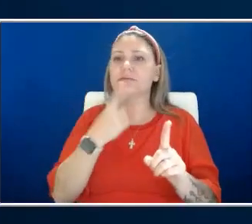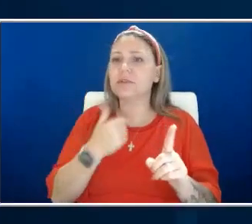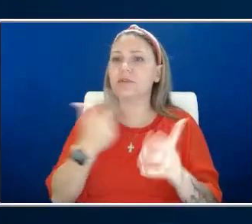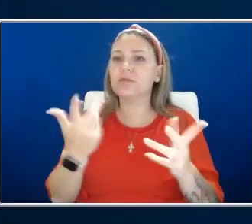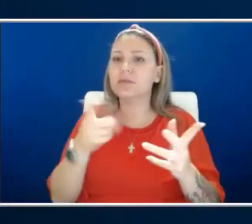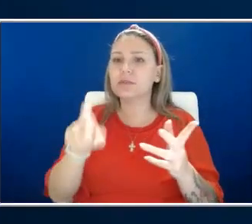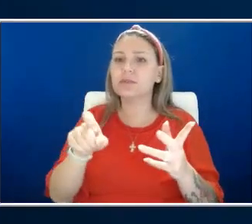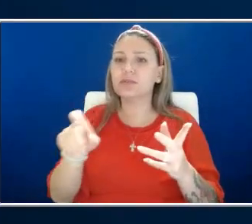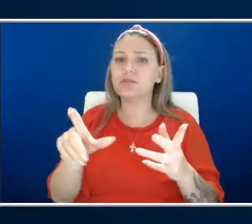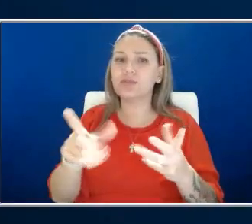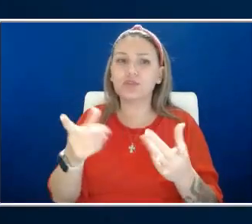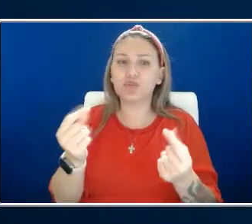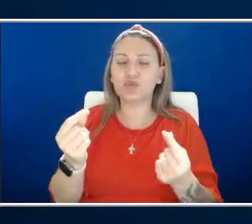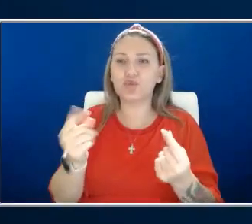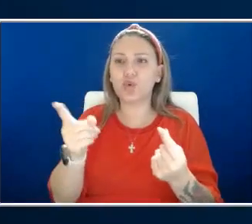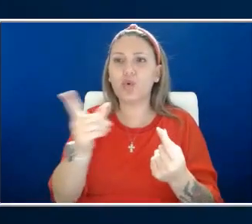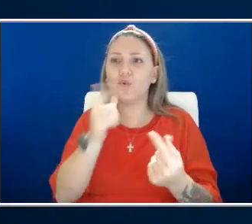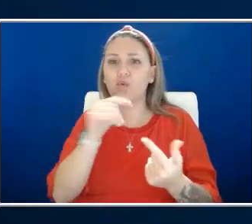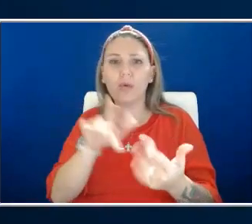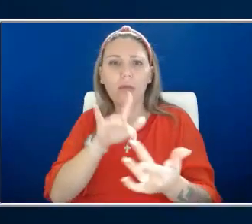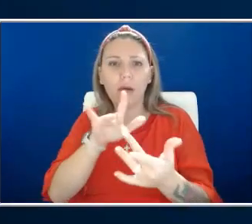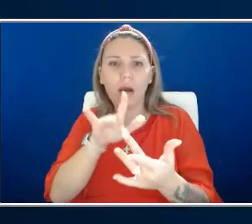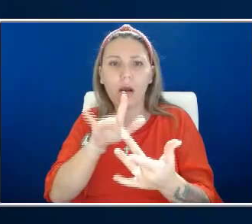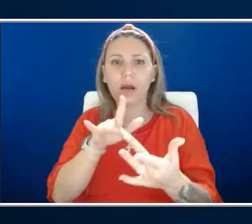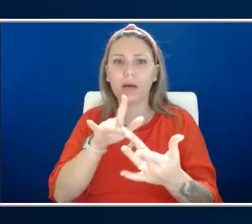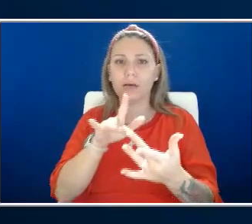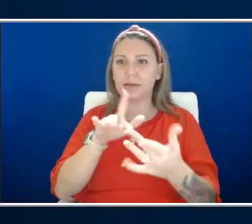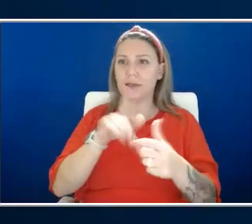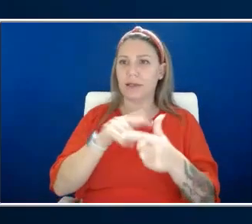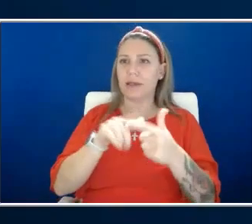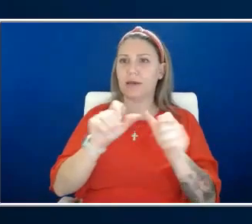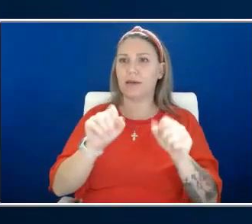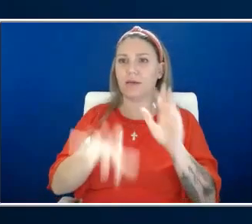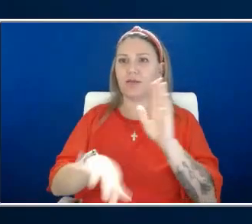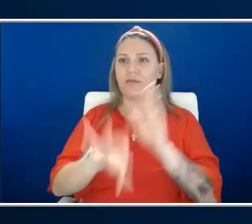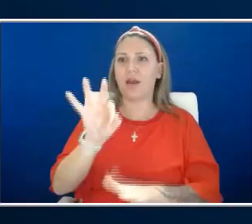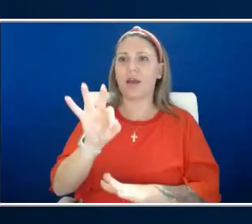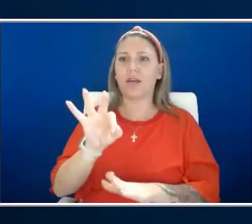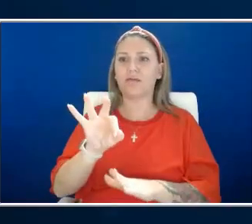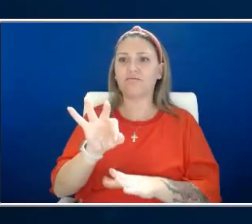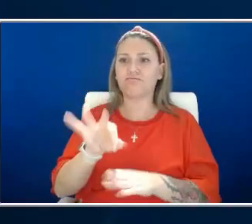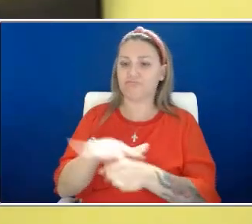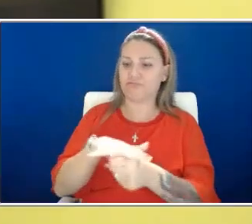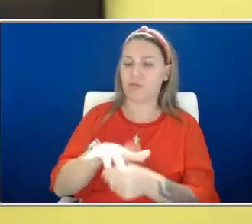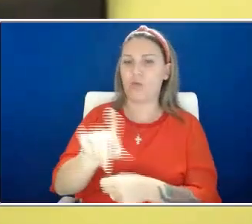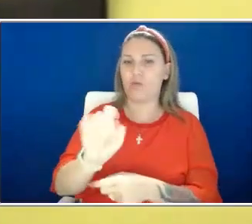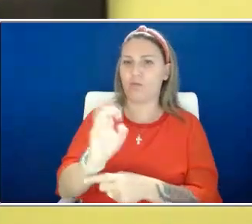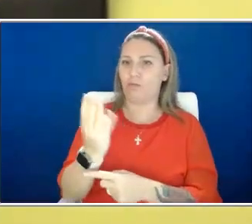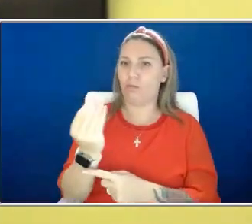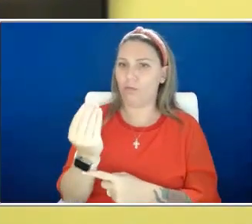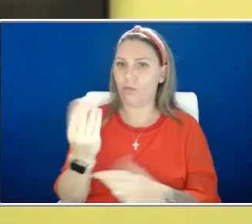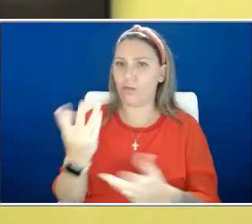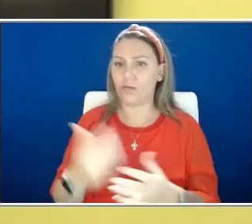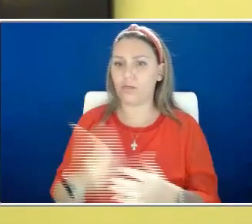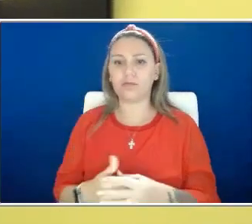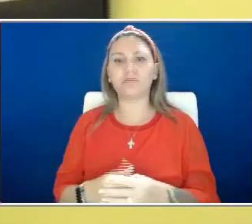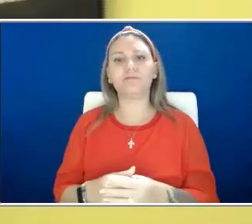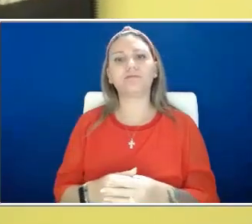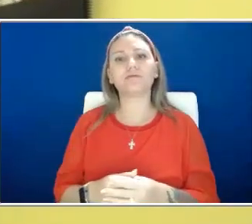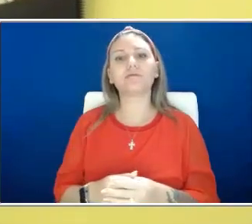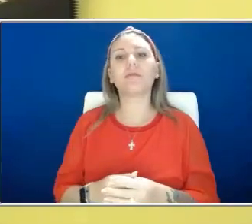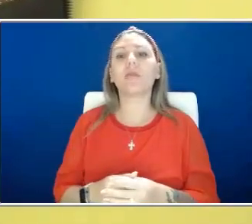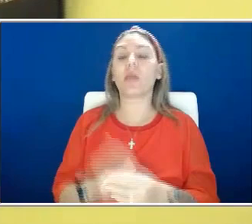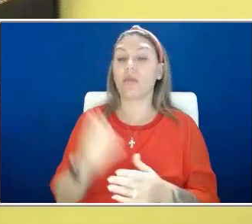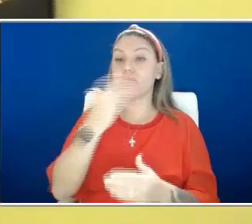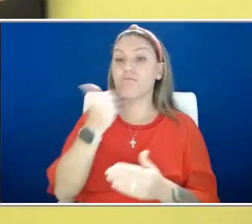to reach out to? Who do they need to notify so that they can find Section 114? Sure. I mean, the best thing for somebody to do,